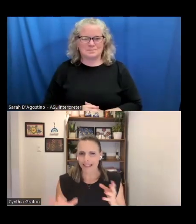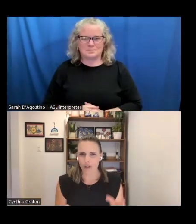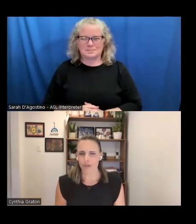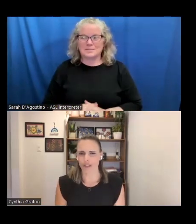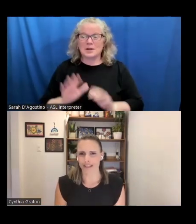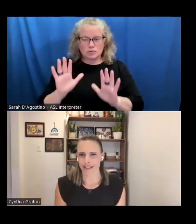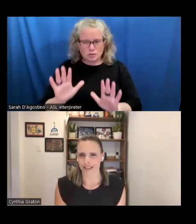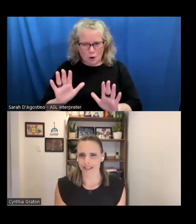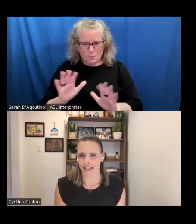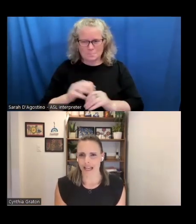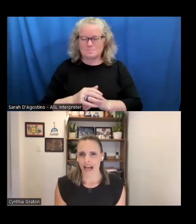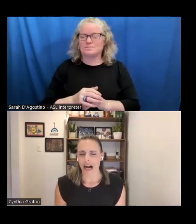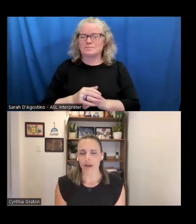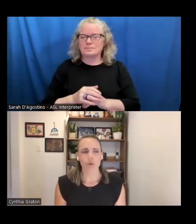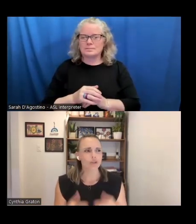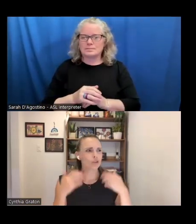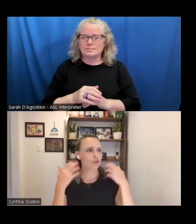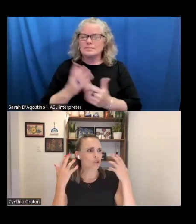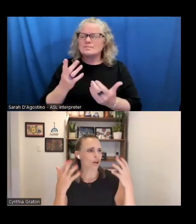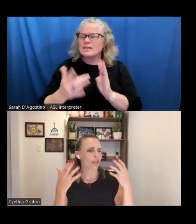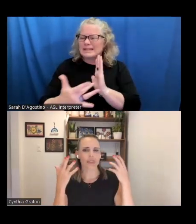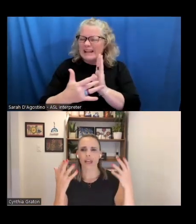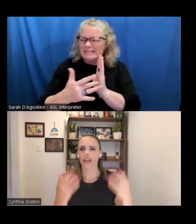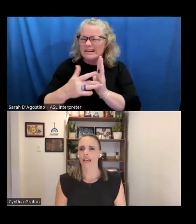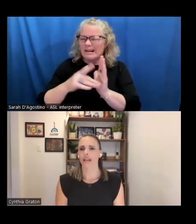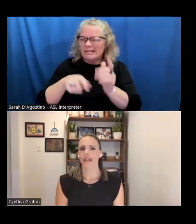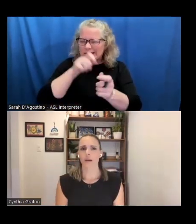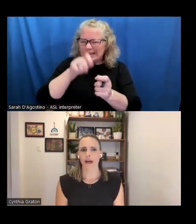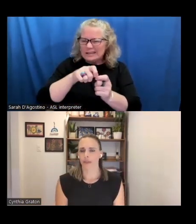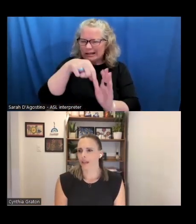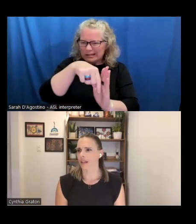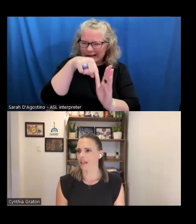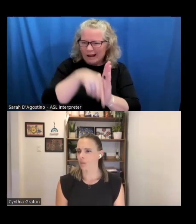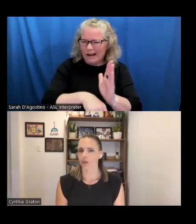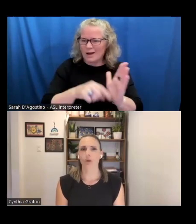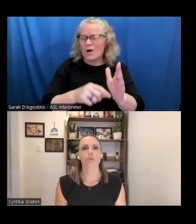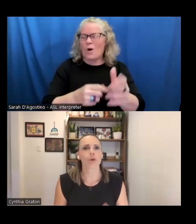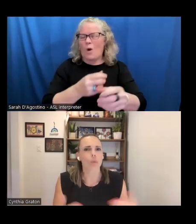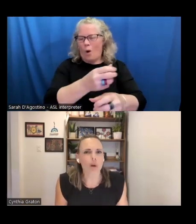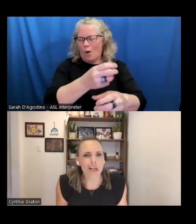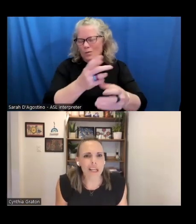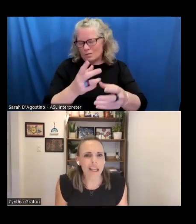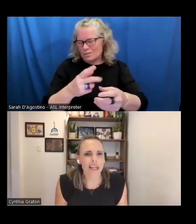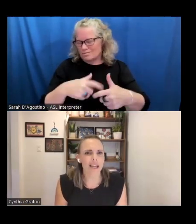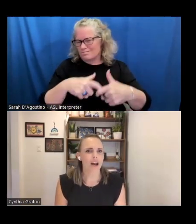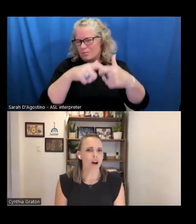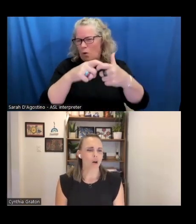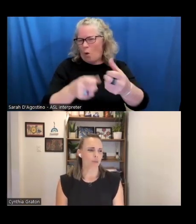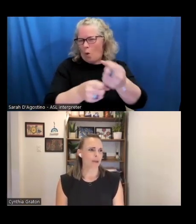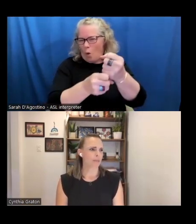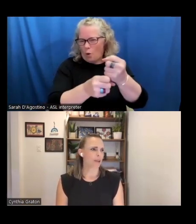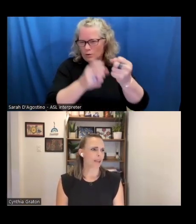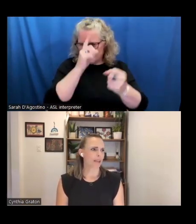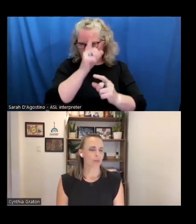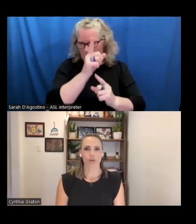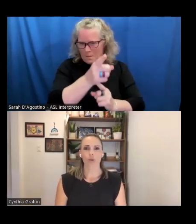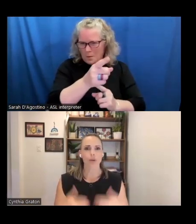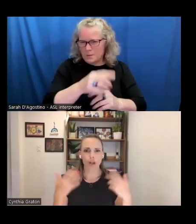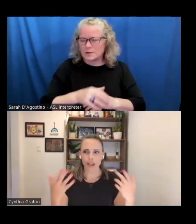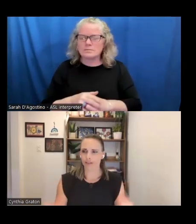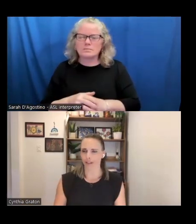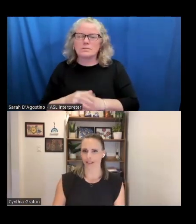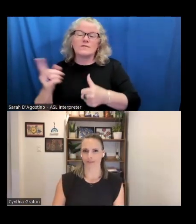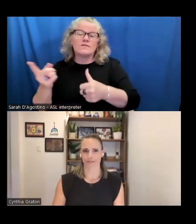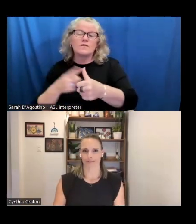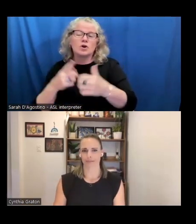the technical details, I want you to start thinking about a kid with whom you're working, or maybe a kid with whom